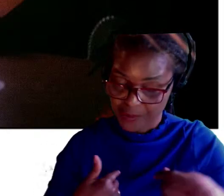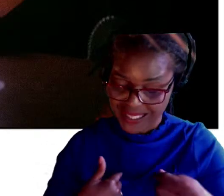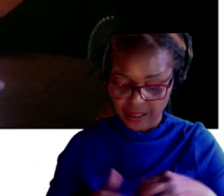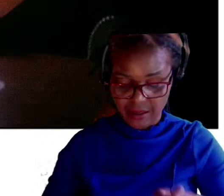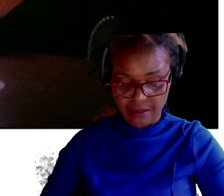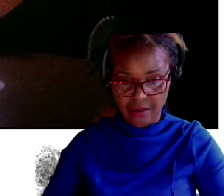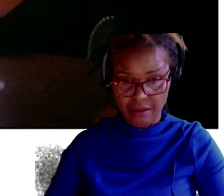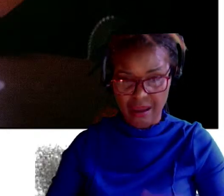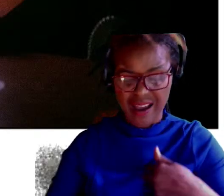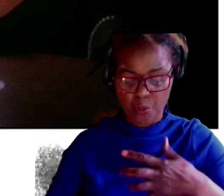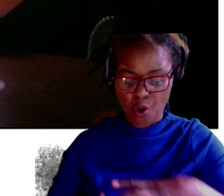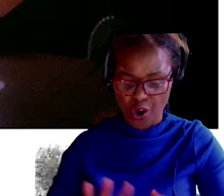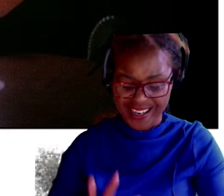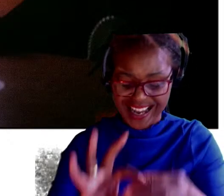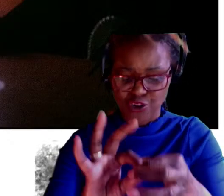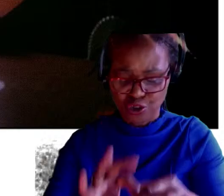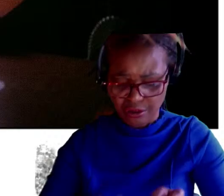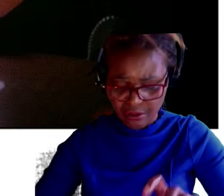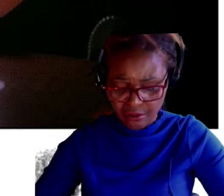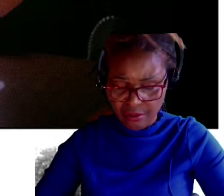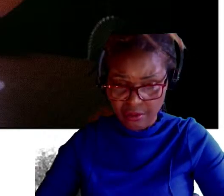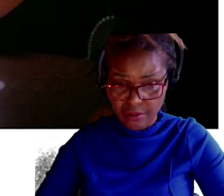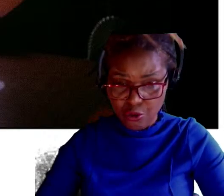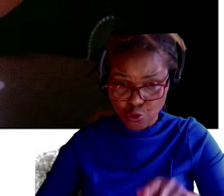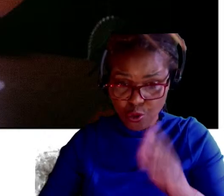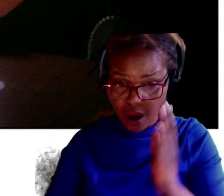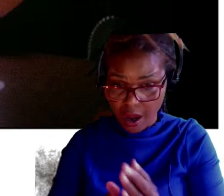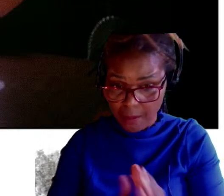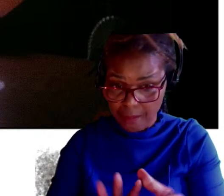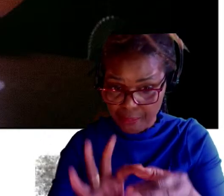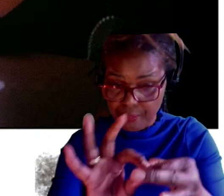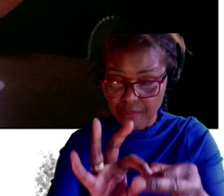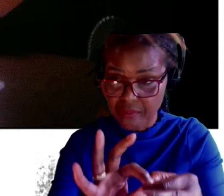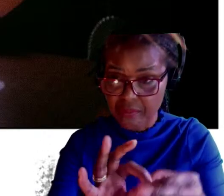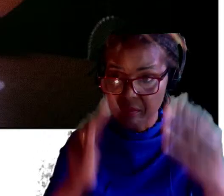with every click, but it never quite does the job.